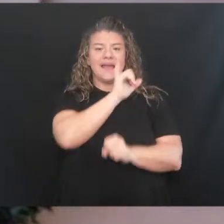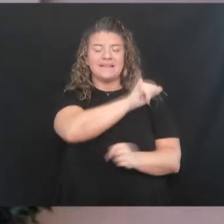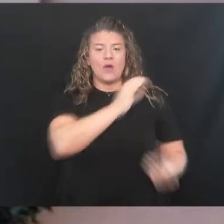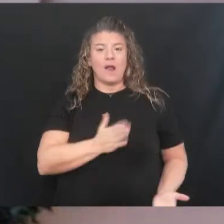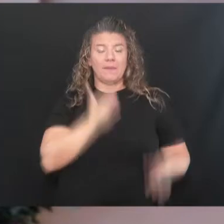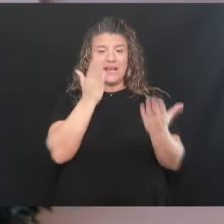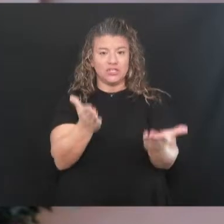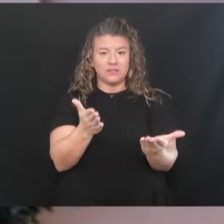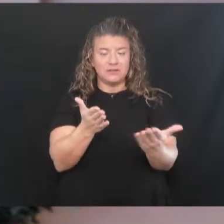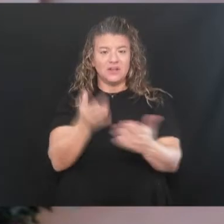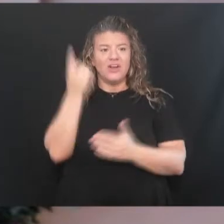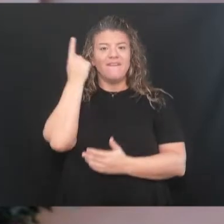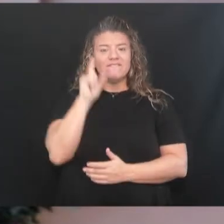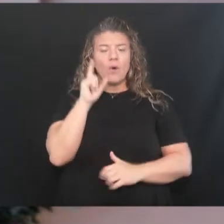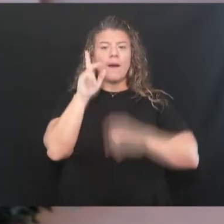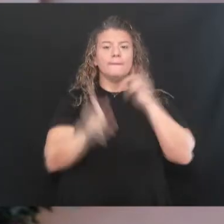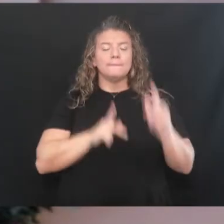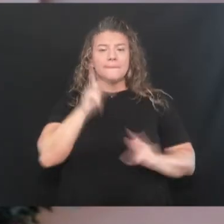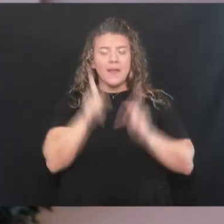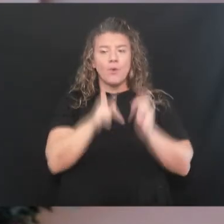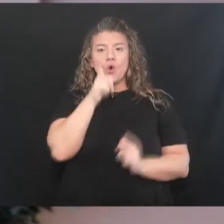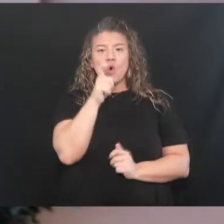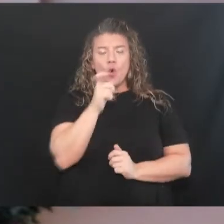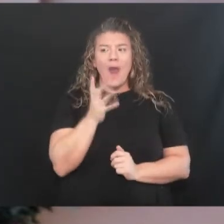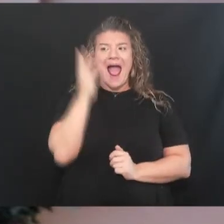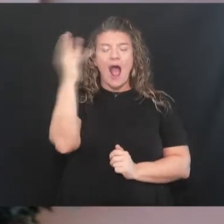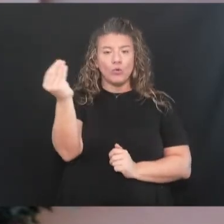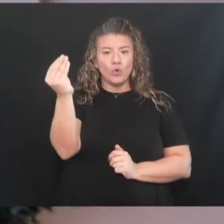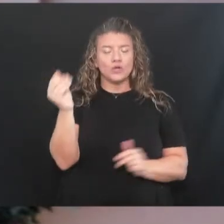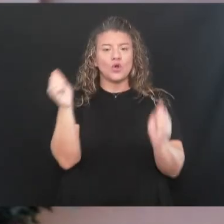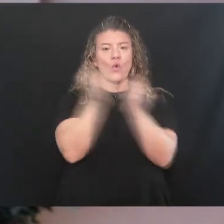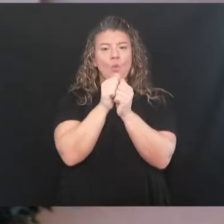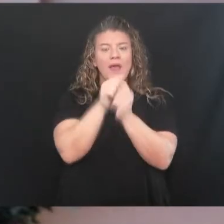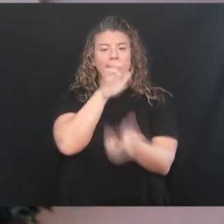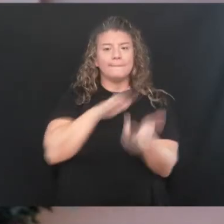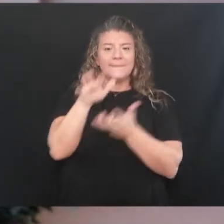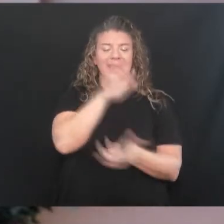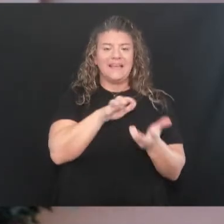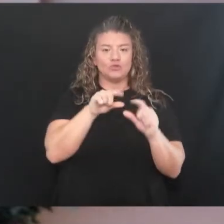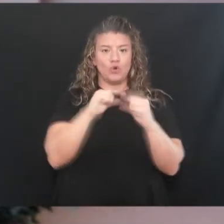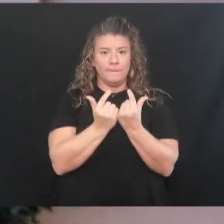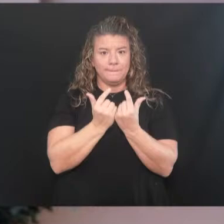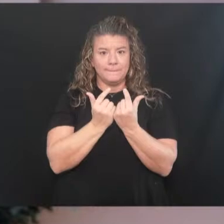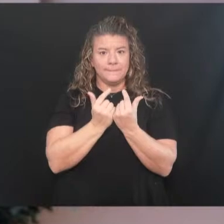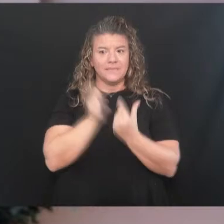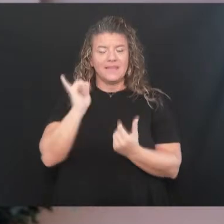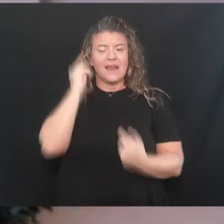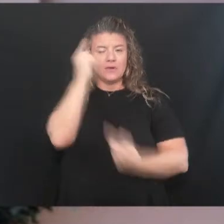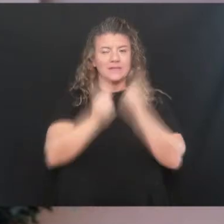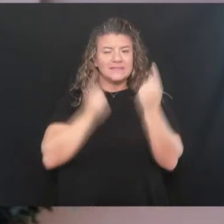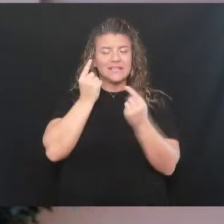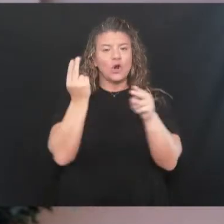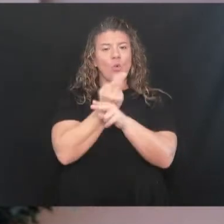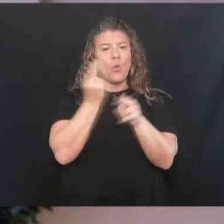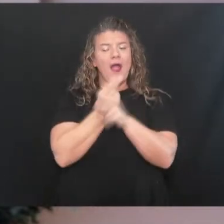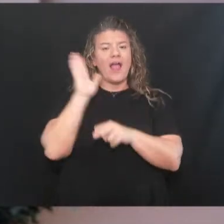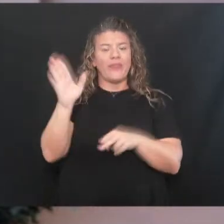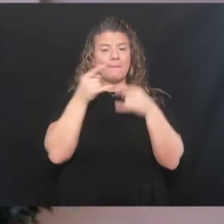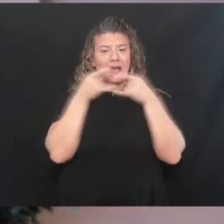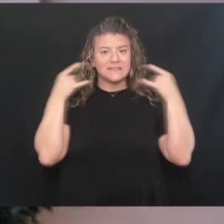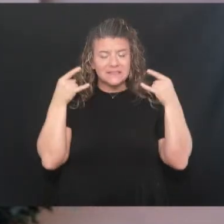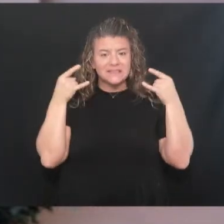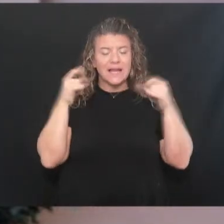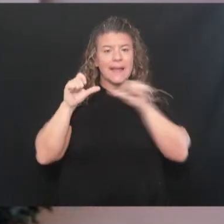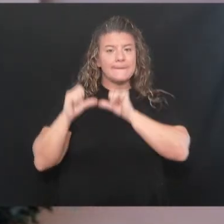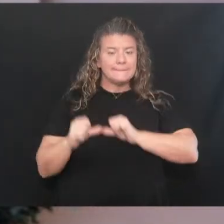recommendation for people who are outdoors with mixed groups to consider wearing masks and